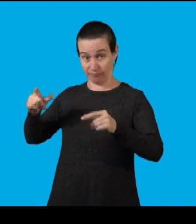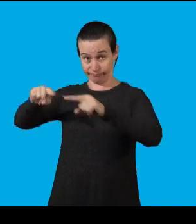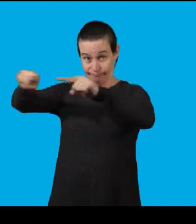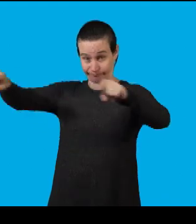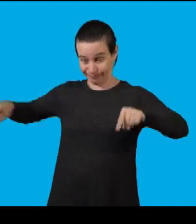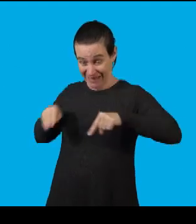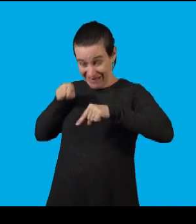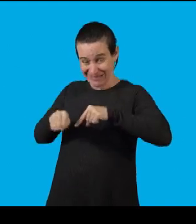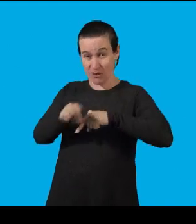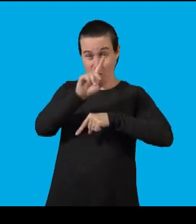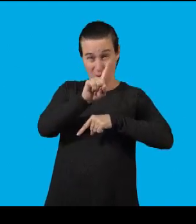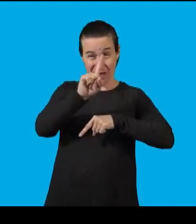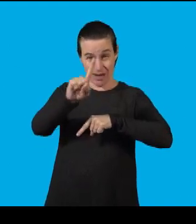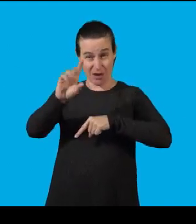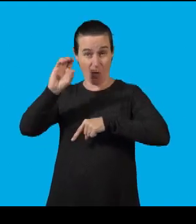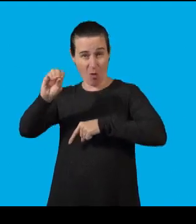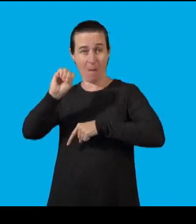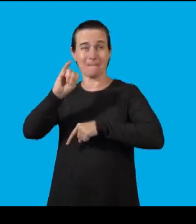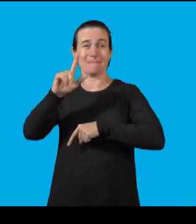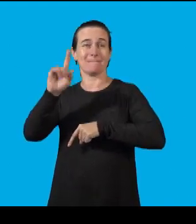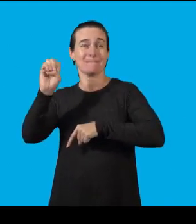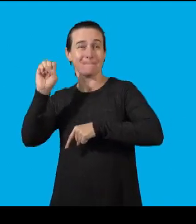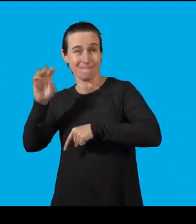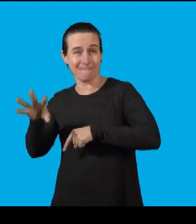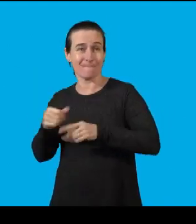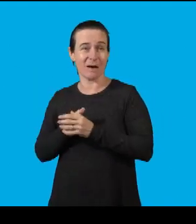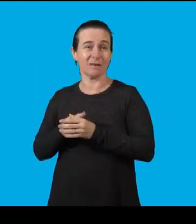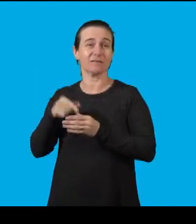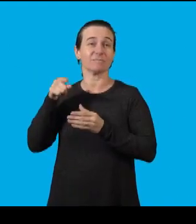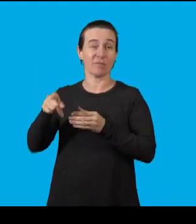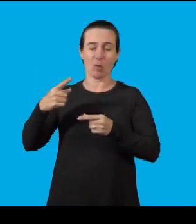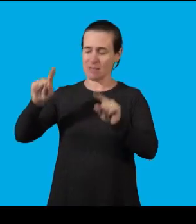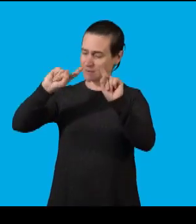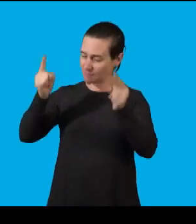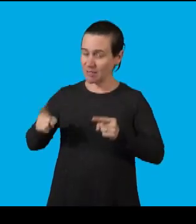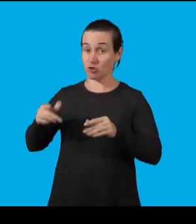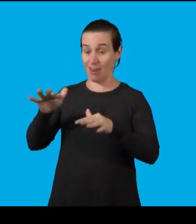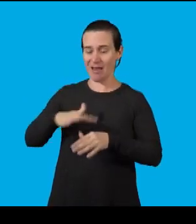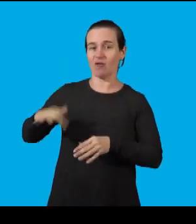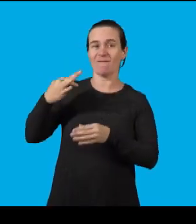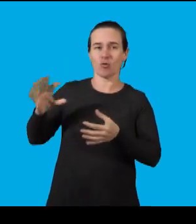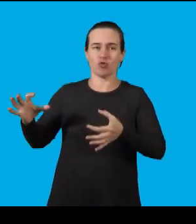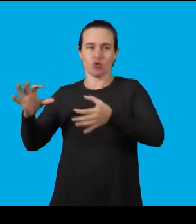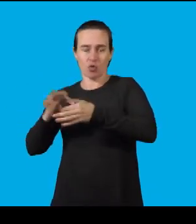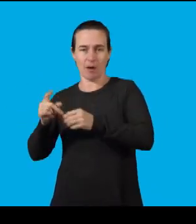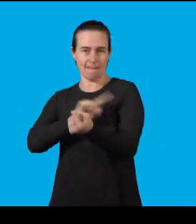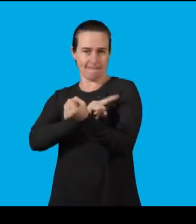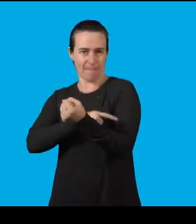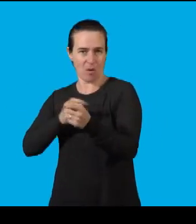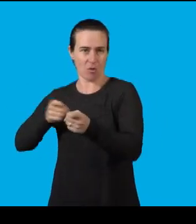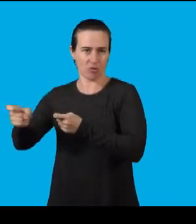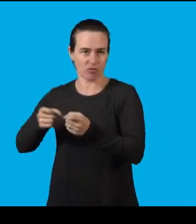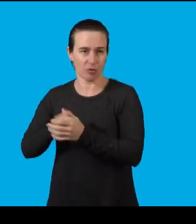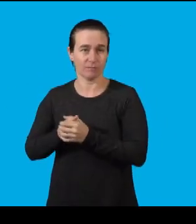of the Soviets, became a special area for joint four-power control. Before the Soviet army officially